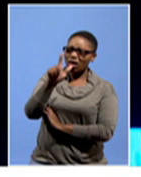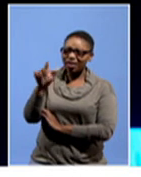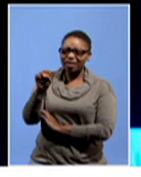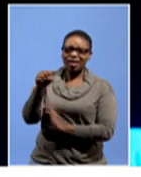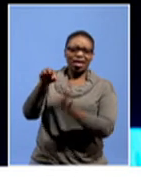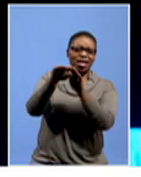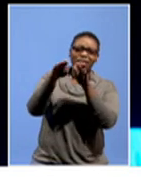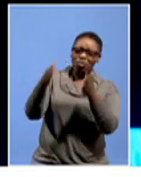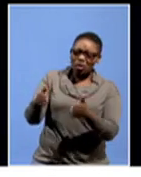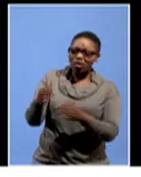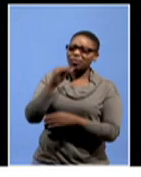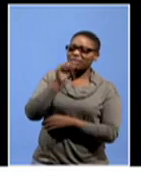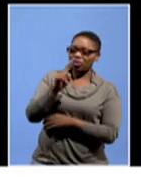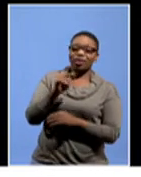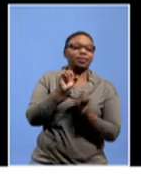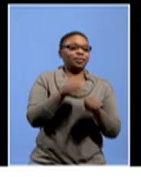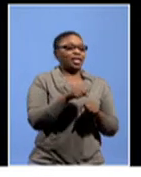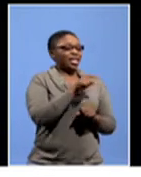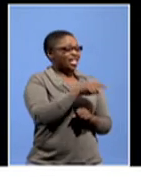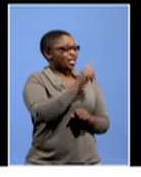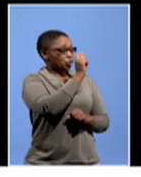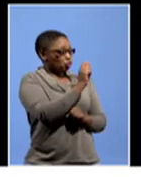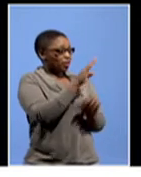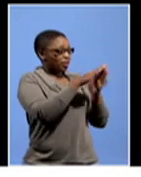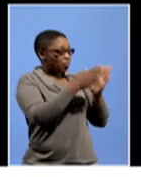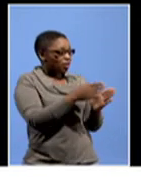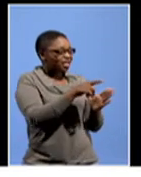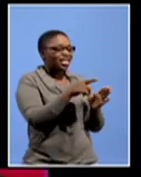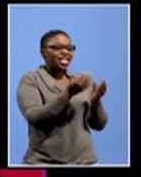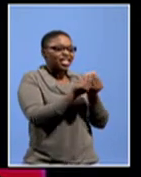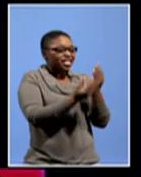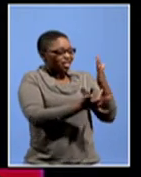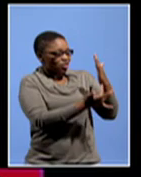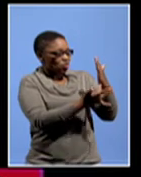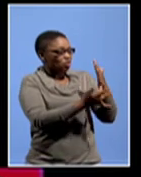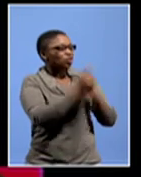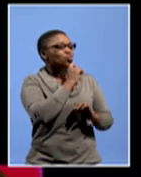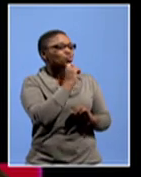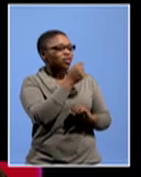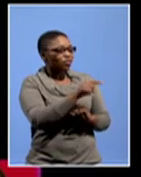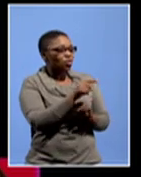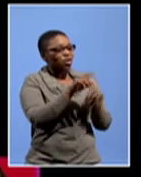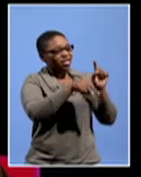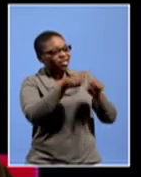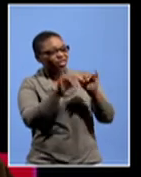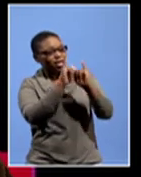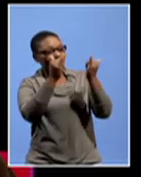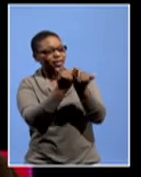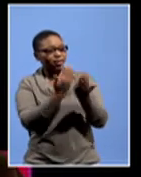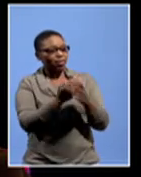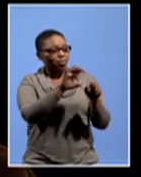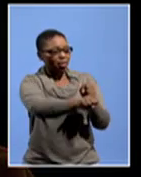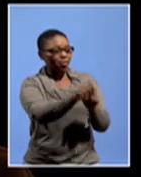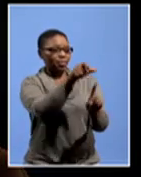mean? So trolls and bots are really devices that are used by different entities in order to go after someone. So if you